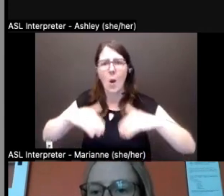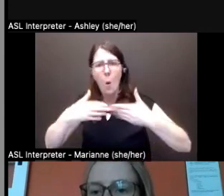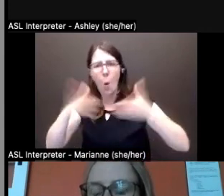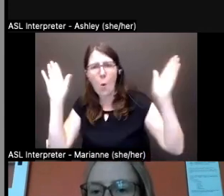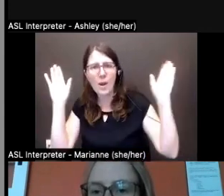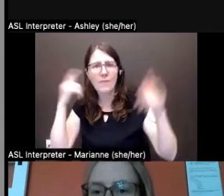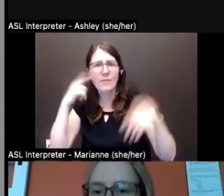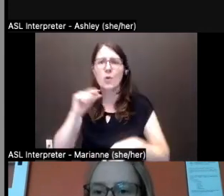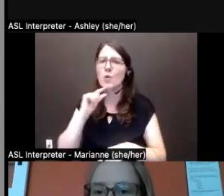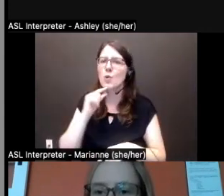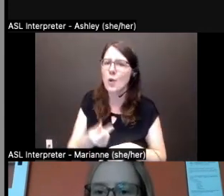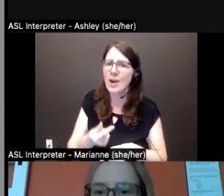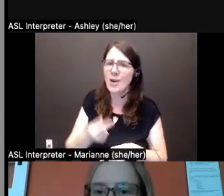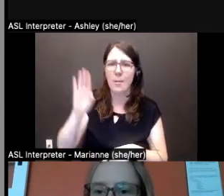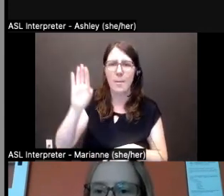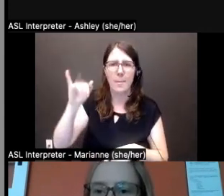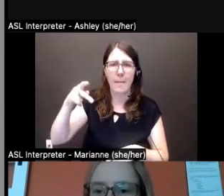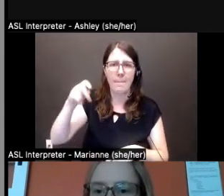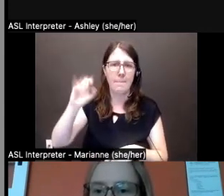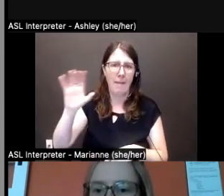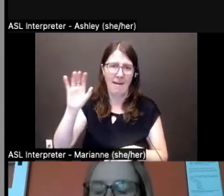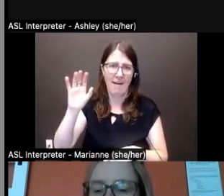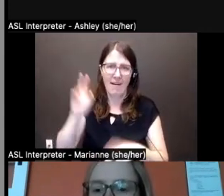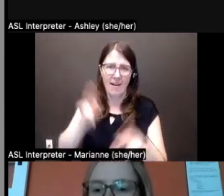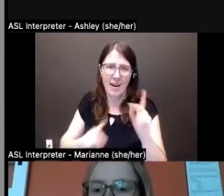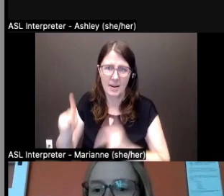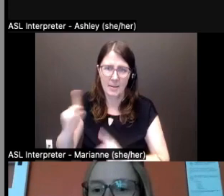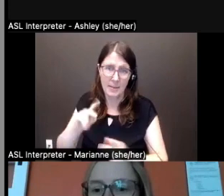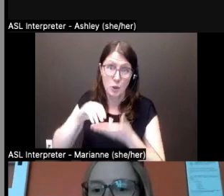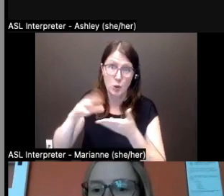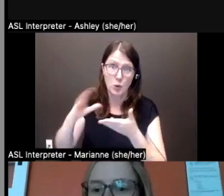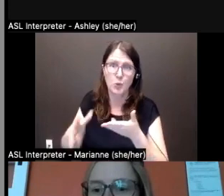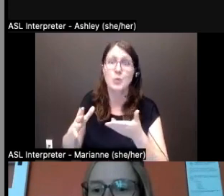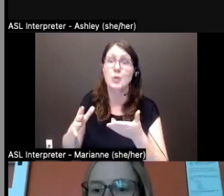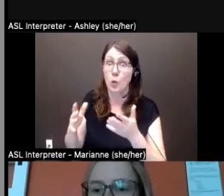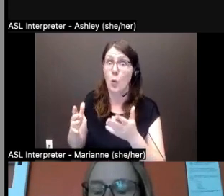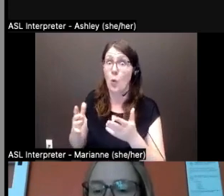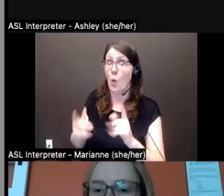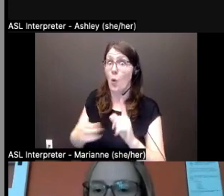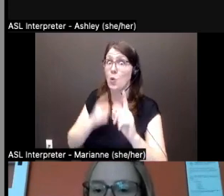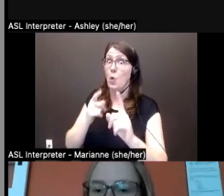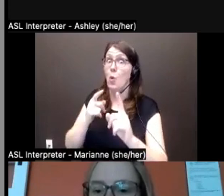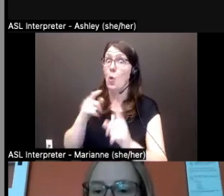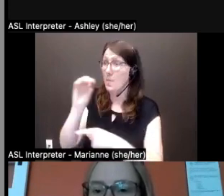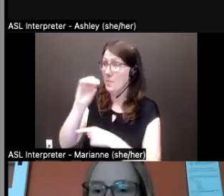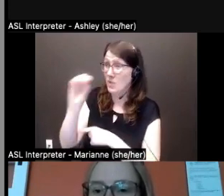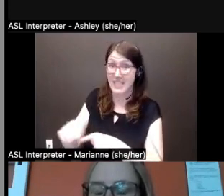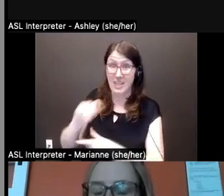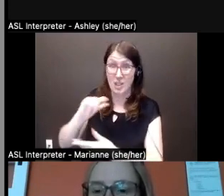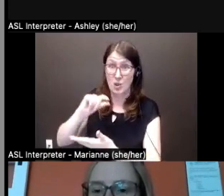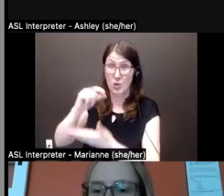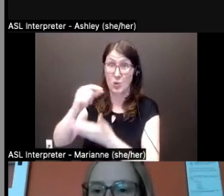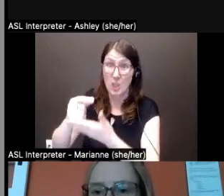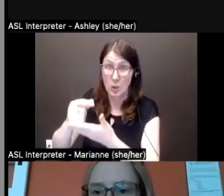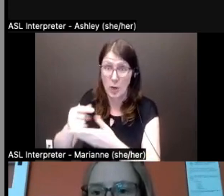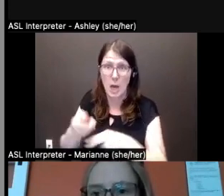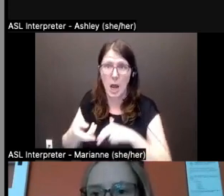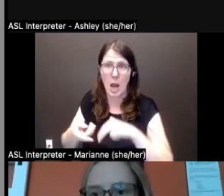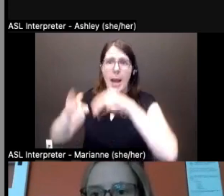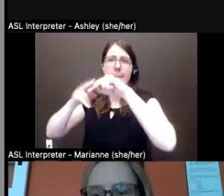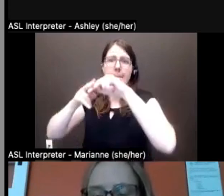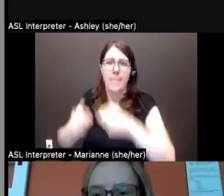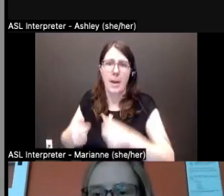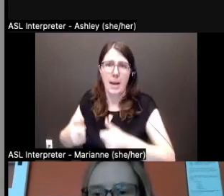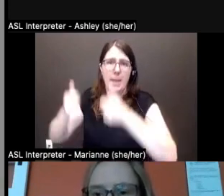So new role, and we're just focusing on increasing high school graduation rates, focusing on having groups that are accessible, barrier-free